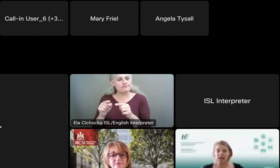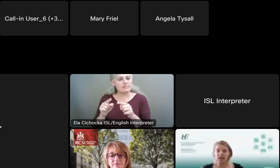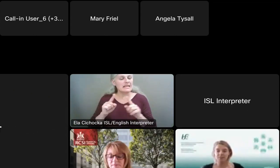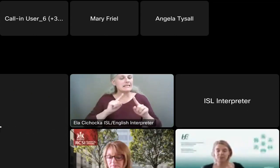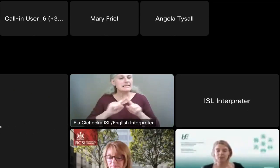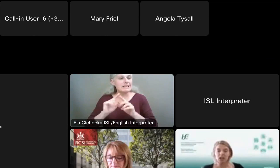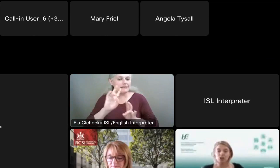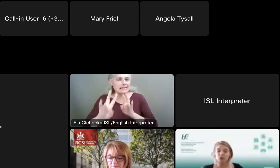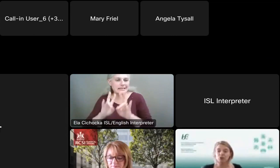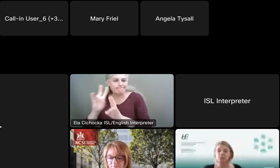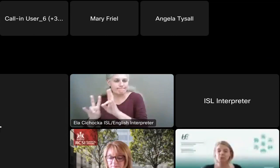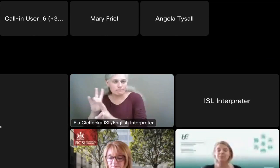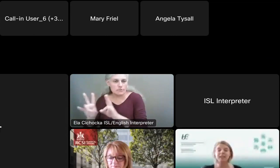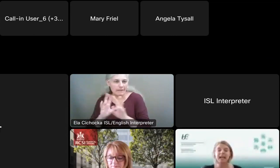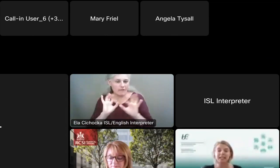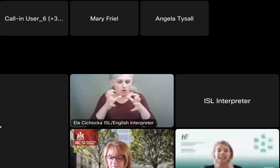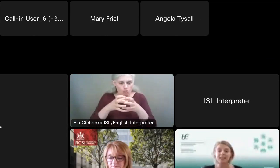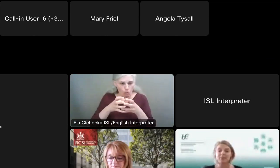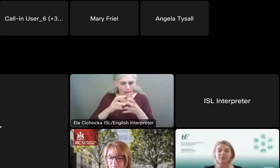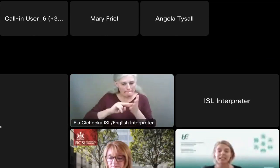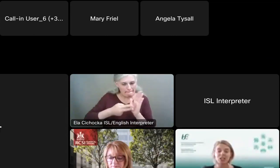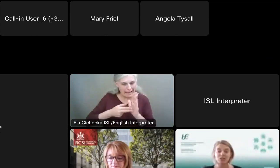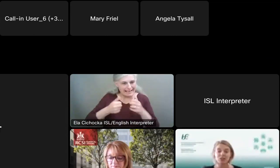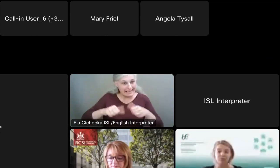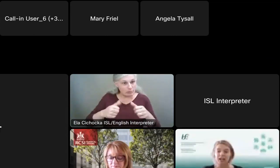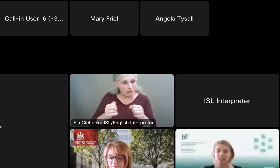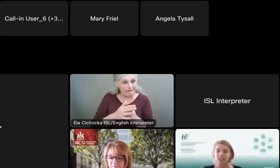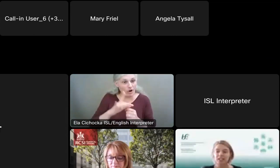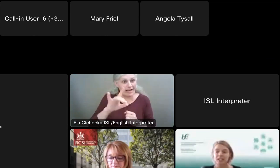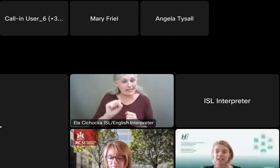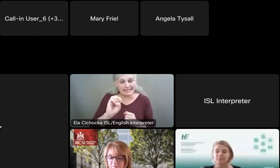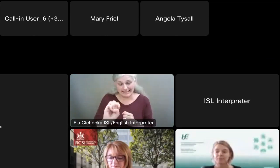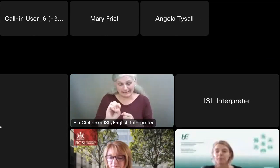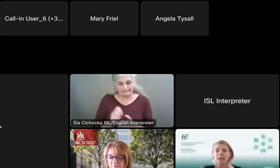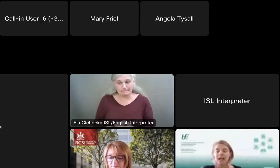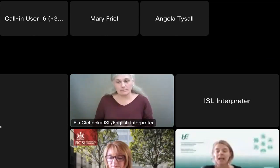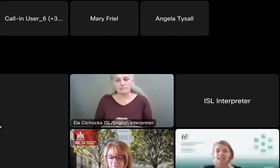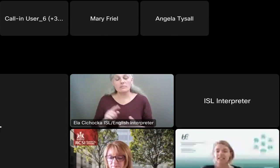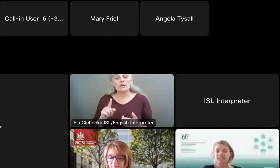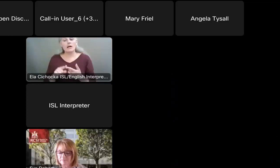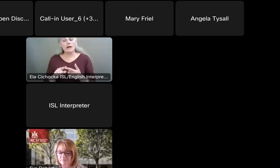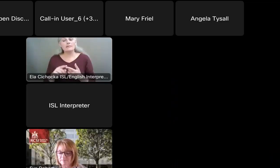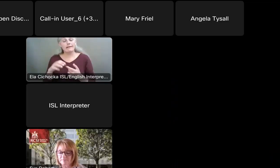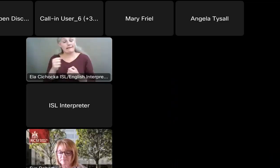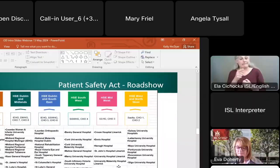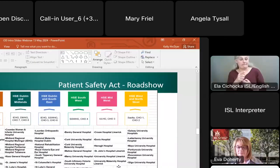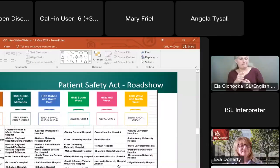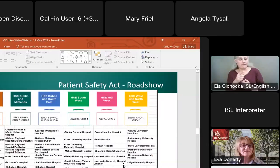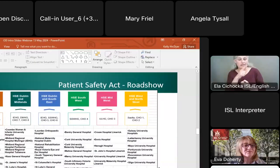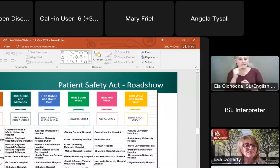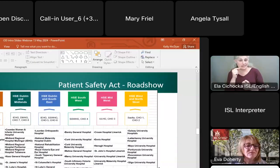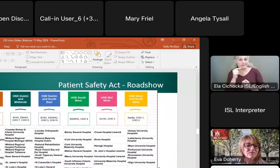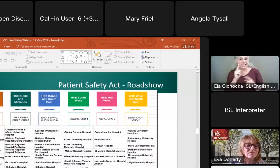cross-service, a group that's planning the implementation for HSE. And it has this, as I